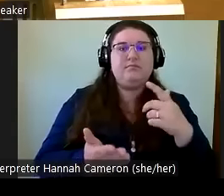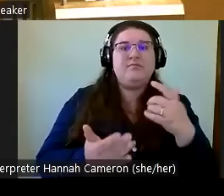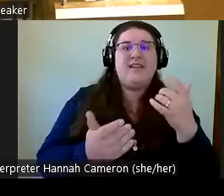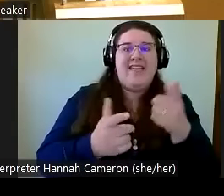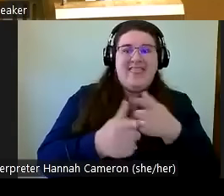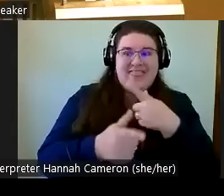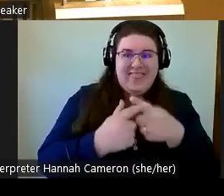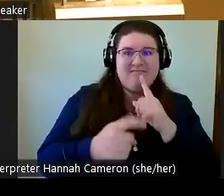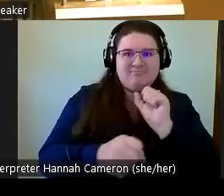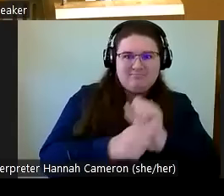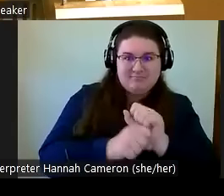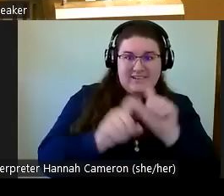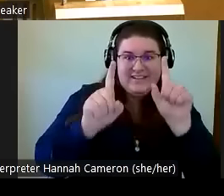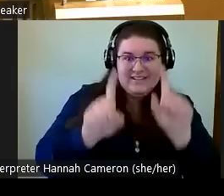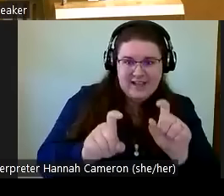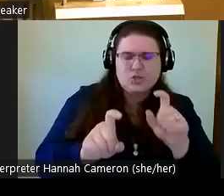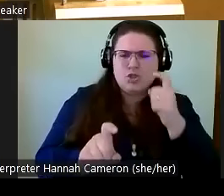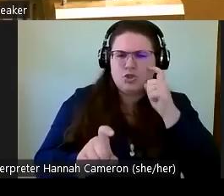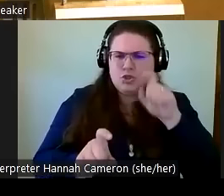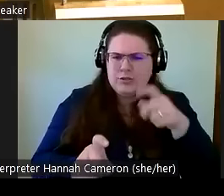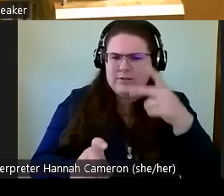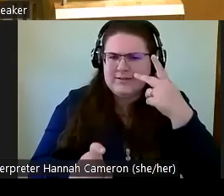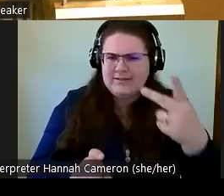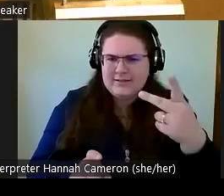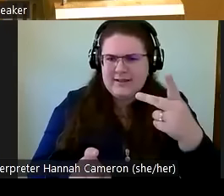design. All right, so